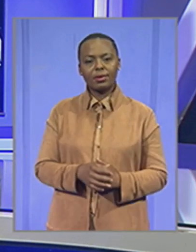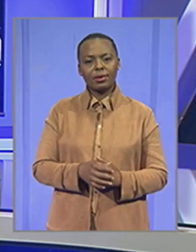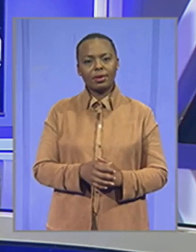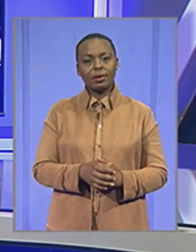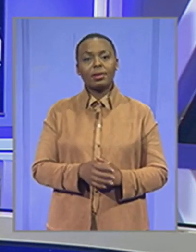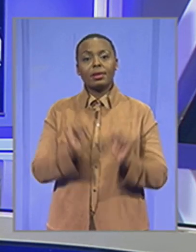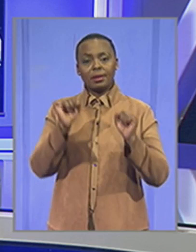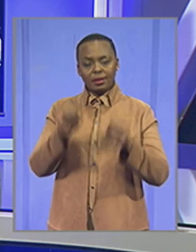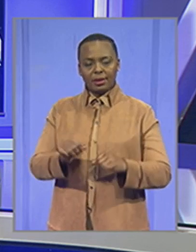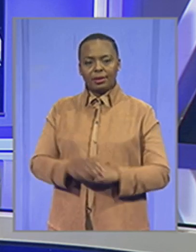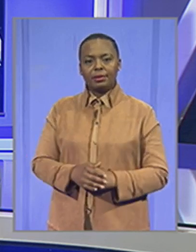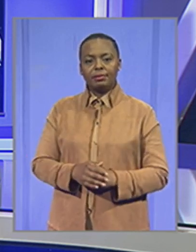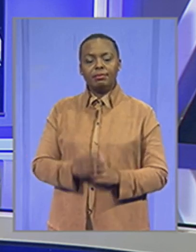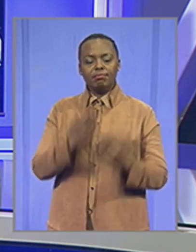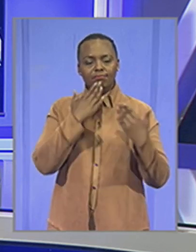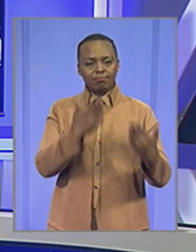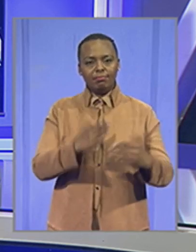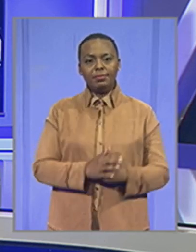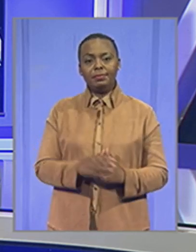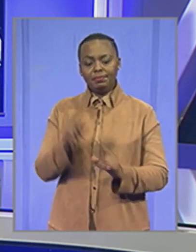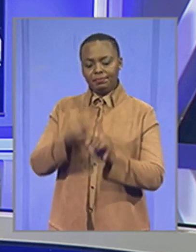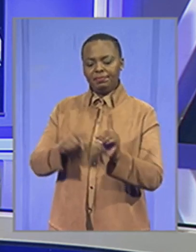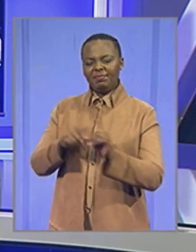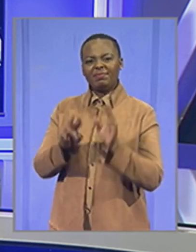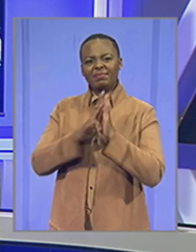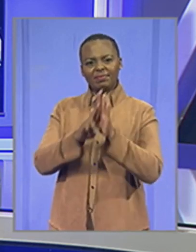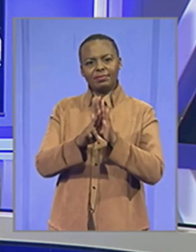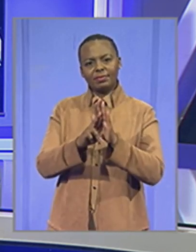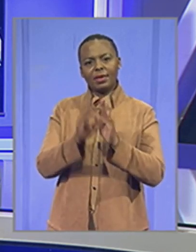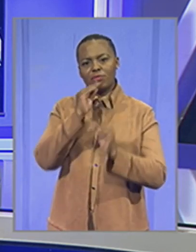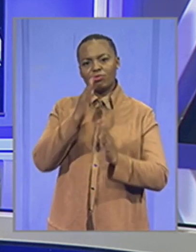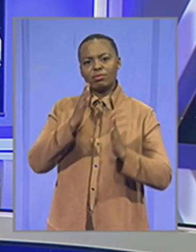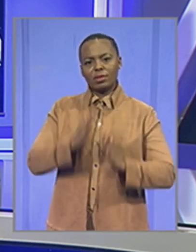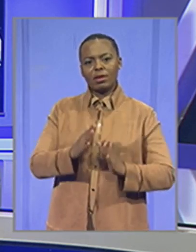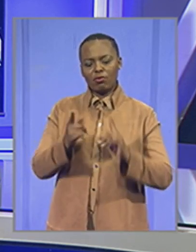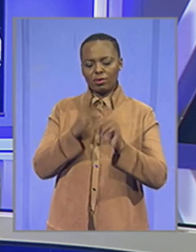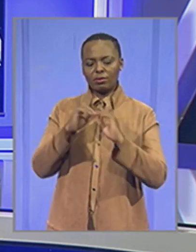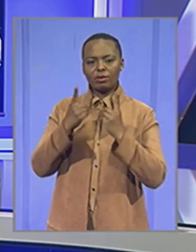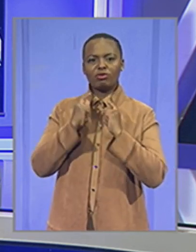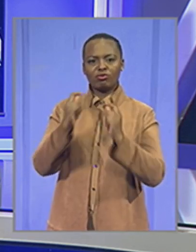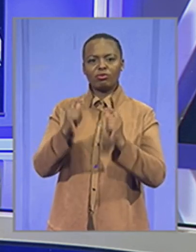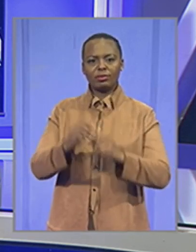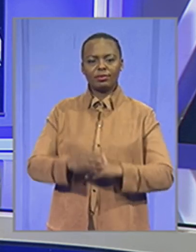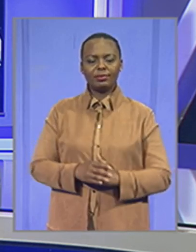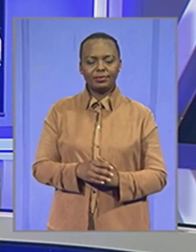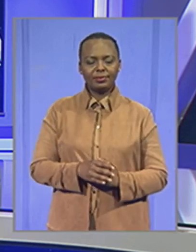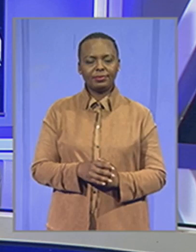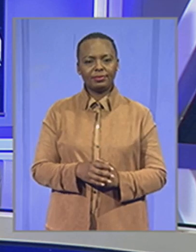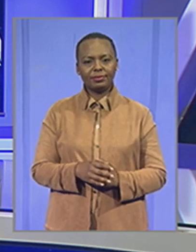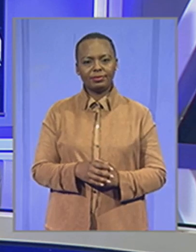e ne le sebueledisa lefapha la dipalangwa o shebeng kong ya ditse